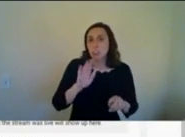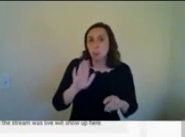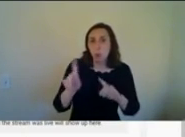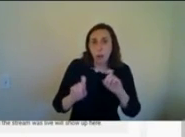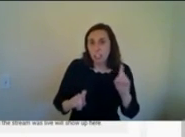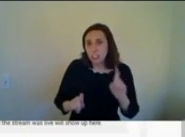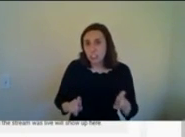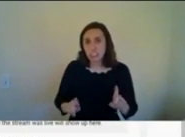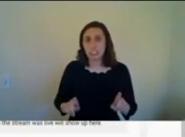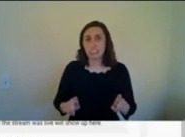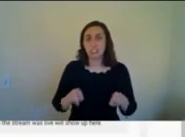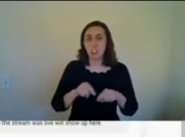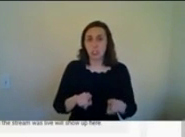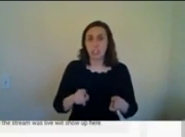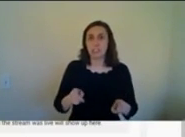coming across.